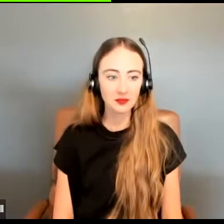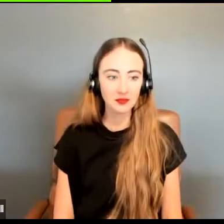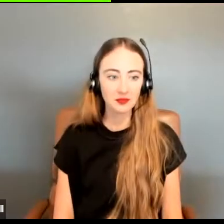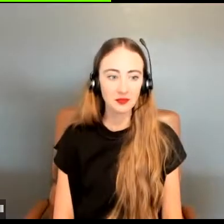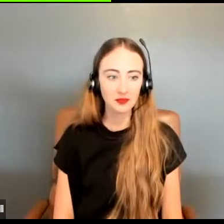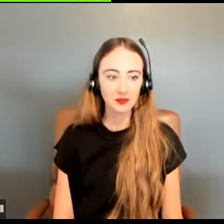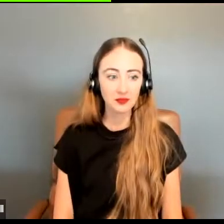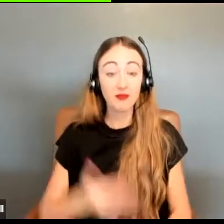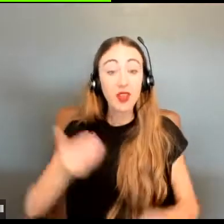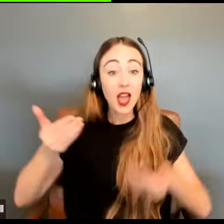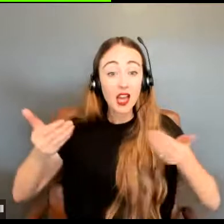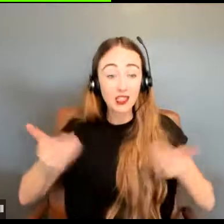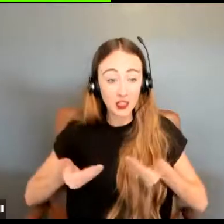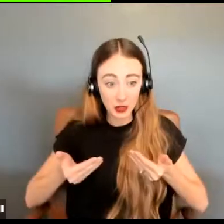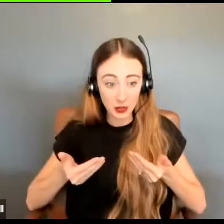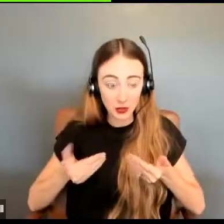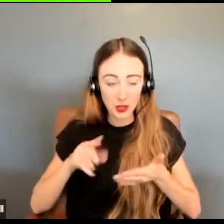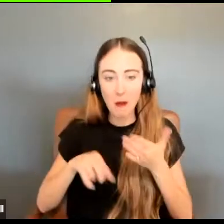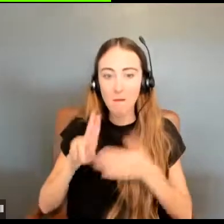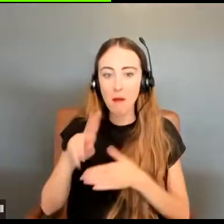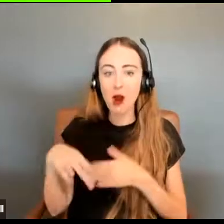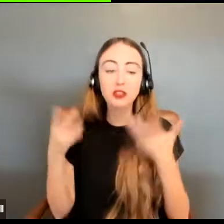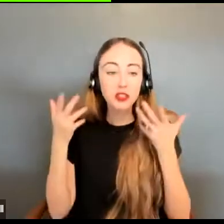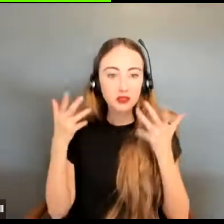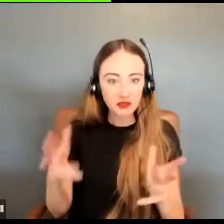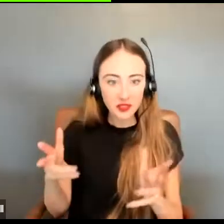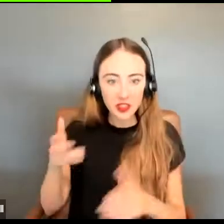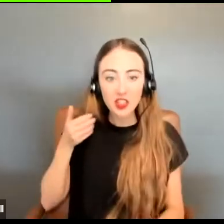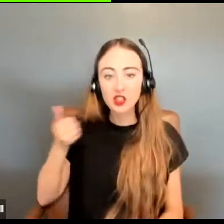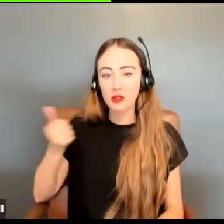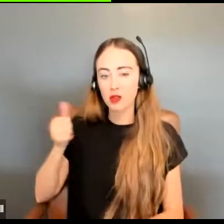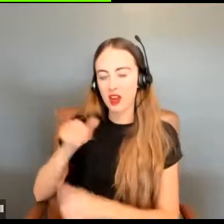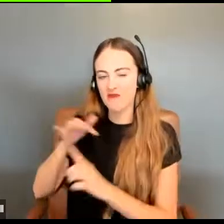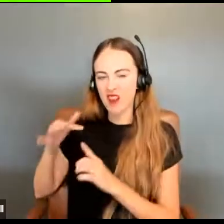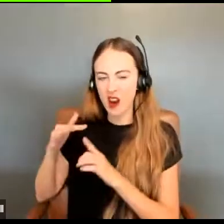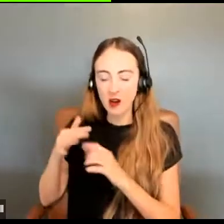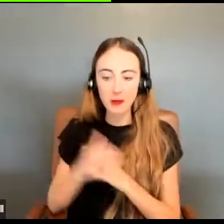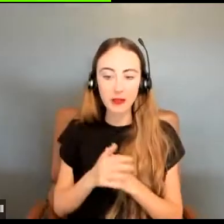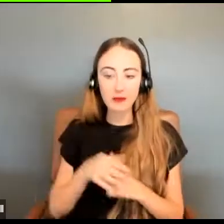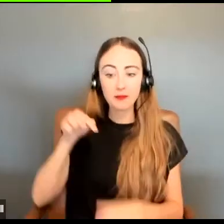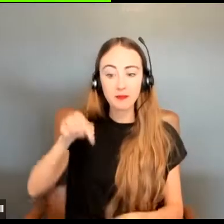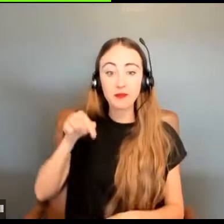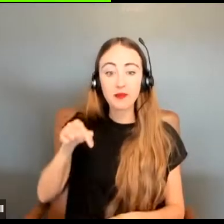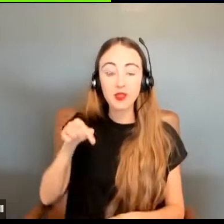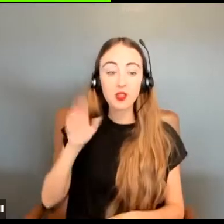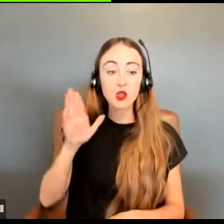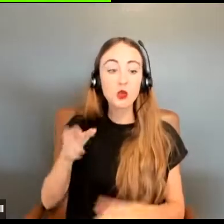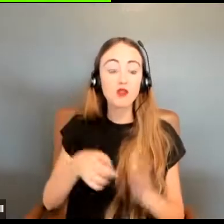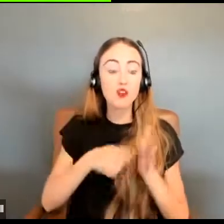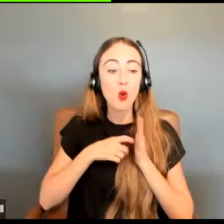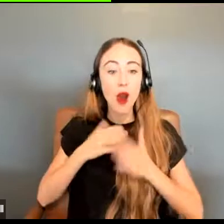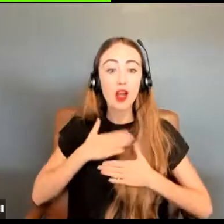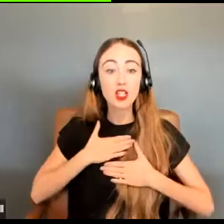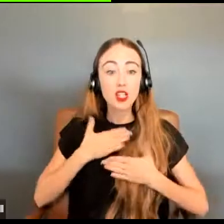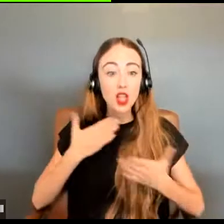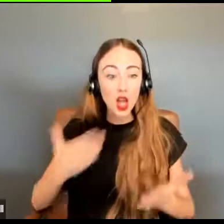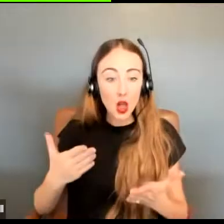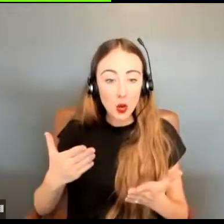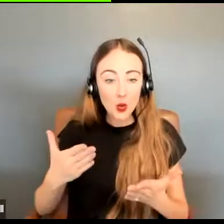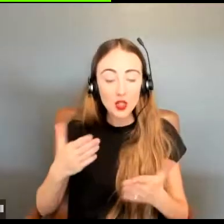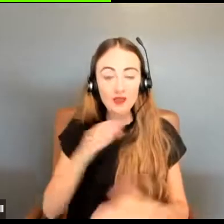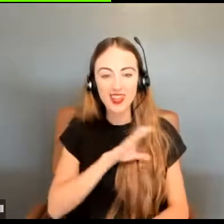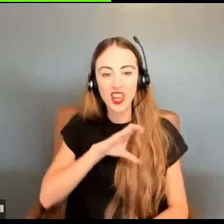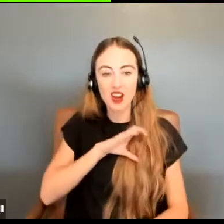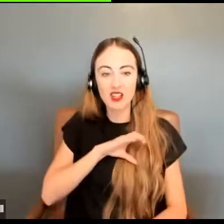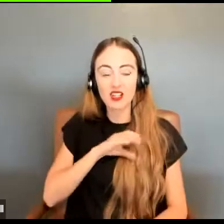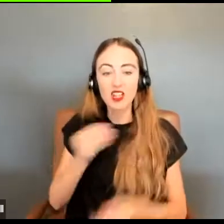As introduced and marked up by the Committee on Transportation and the Environment, Bill 24-666 would require disclosure of the characteristics of the soil